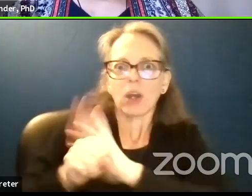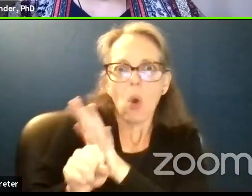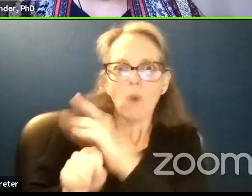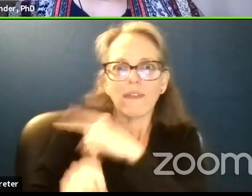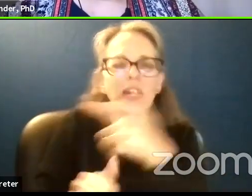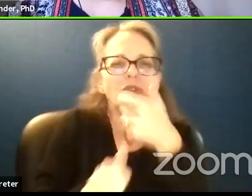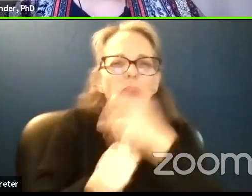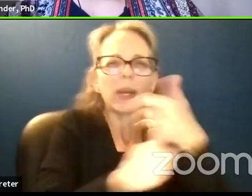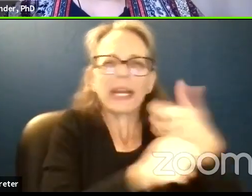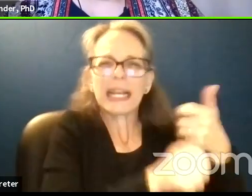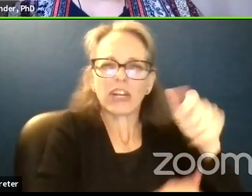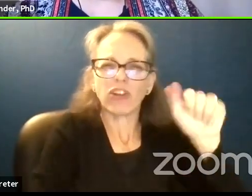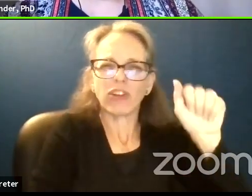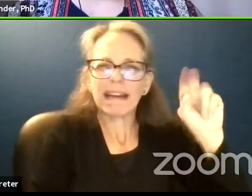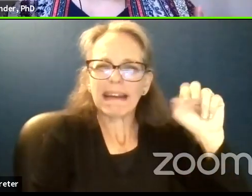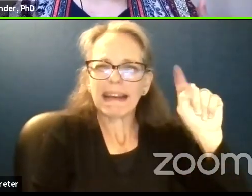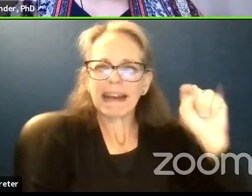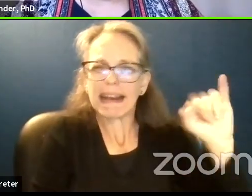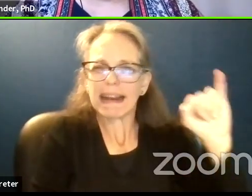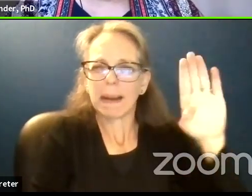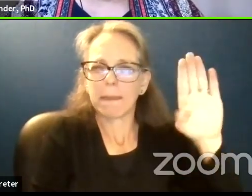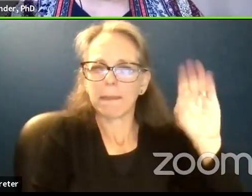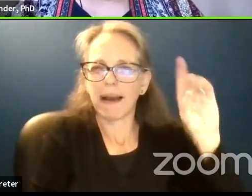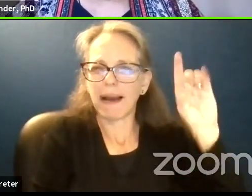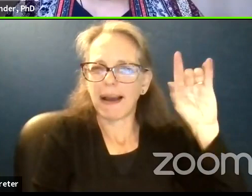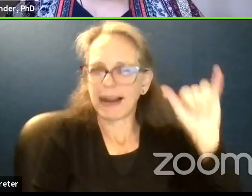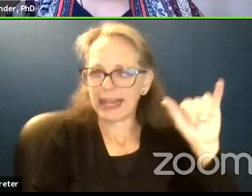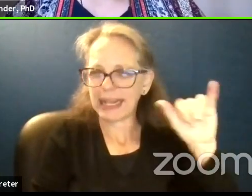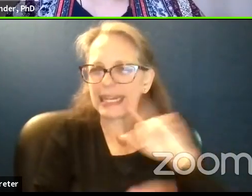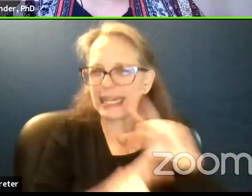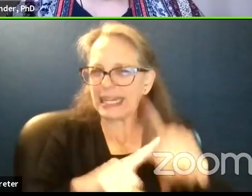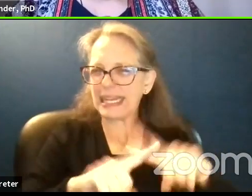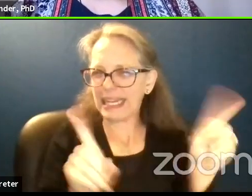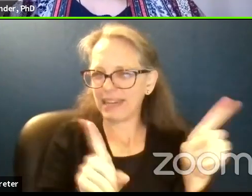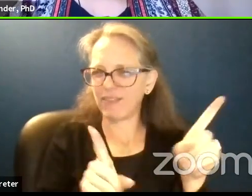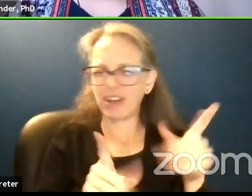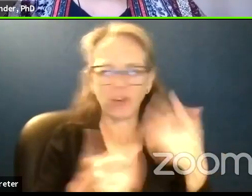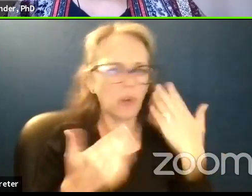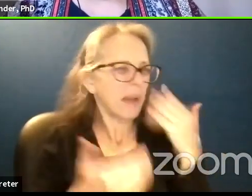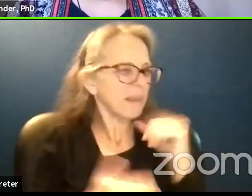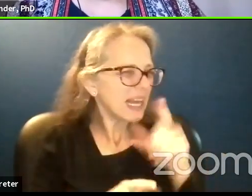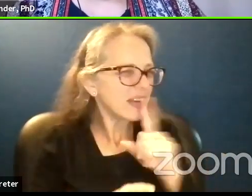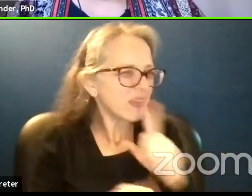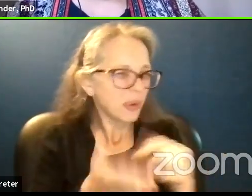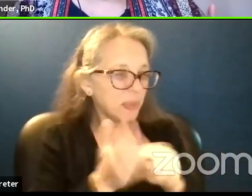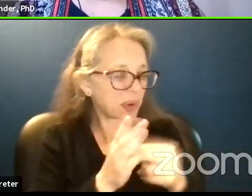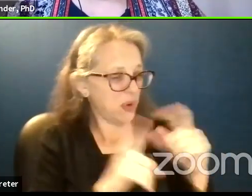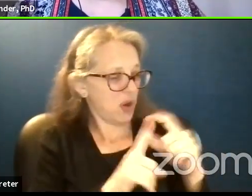antibody, I guess, is different. So I'm not sure what you mean by regular, but